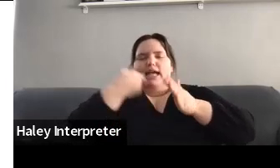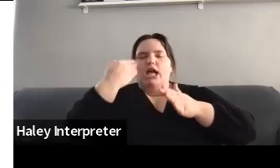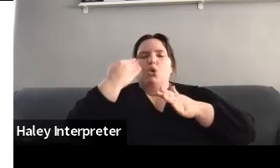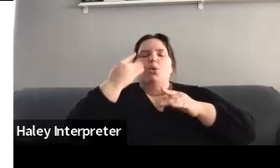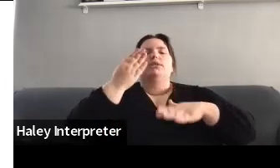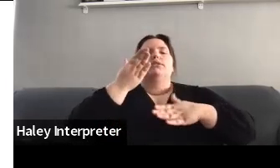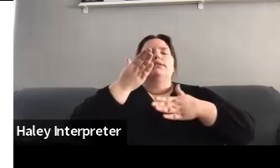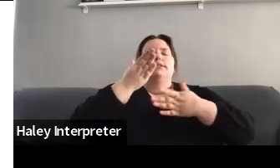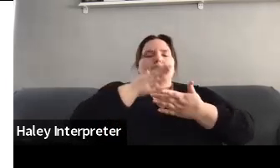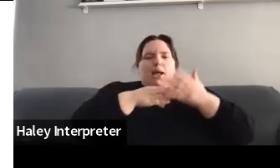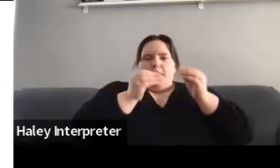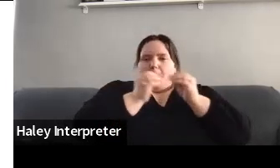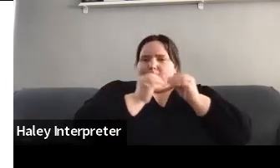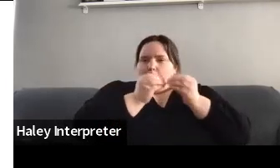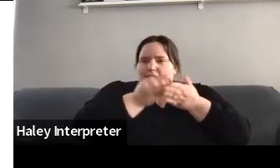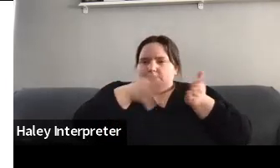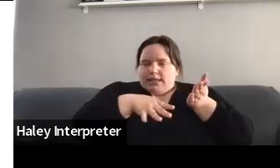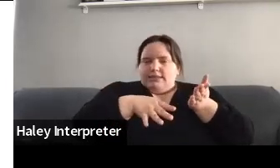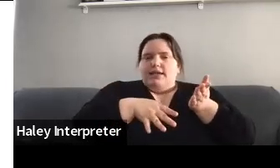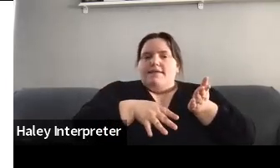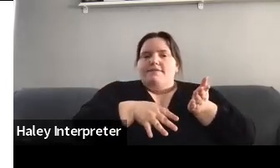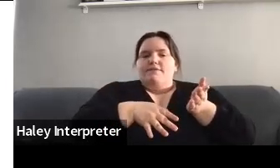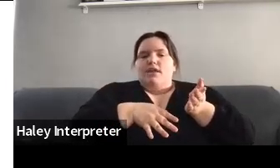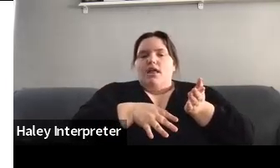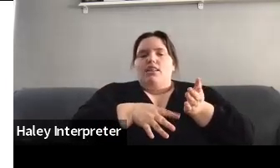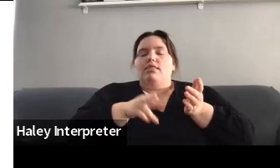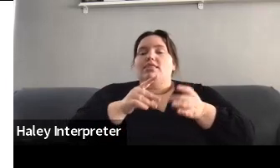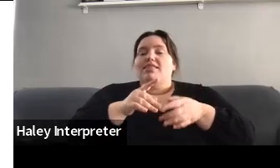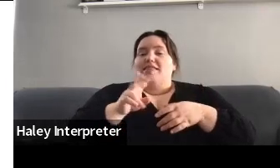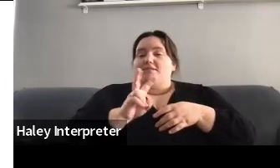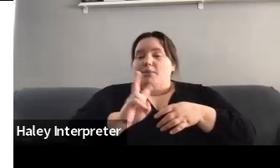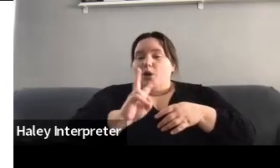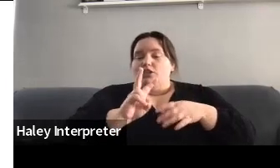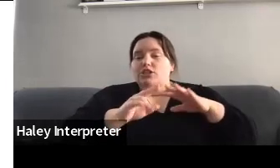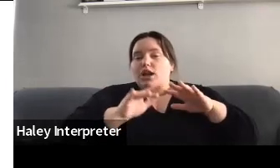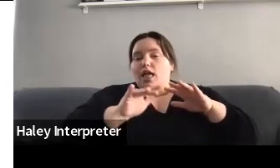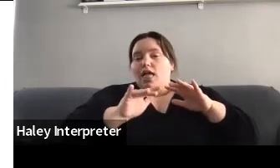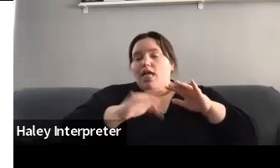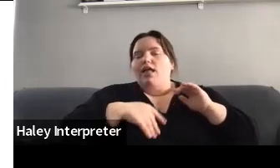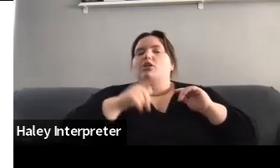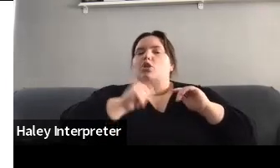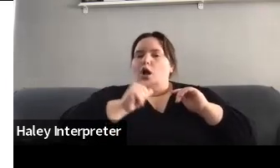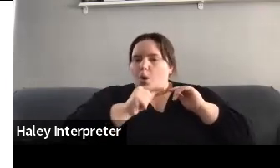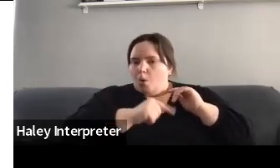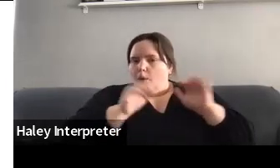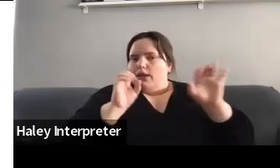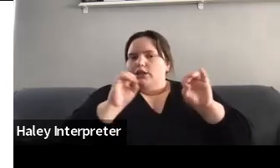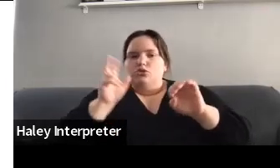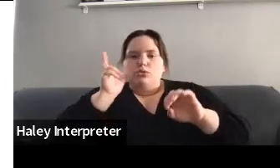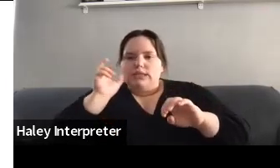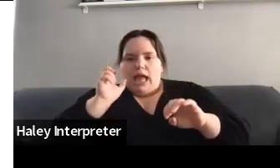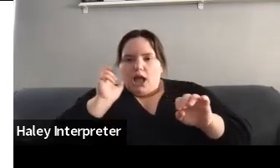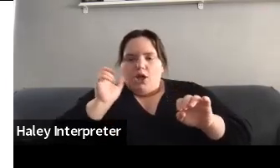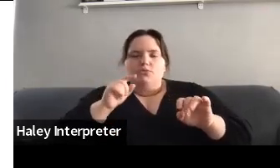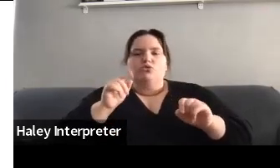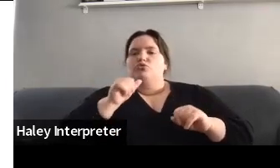have very low but light vibration or no vibration and very little sound to like alarm